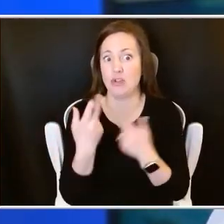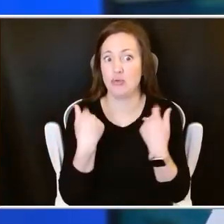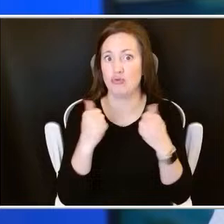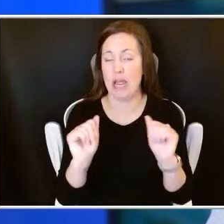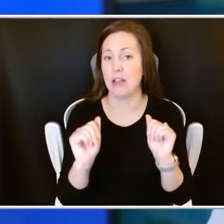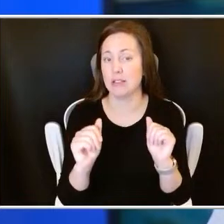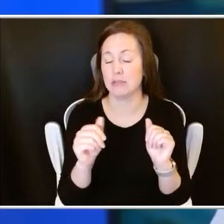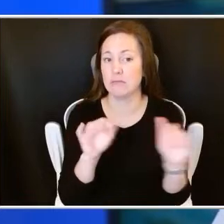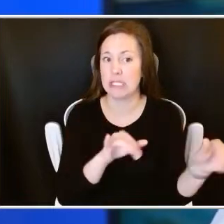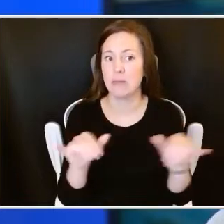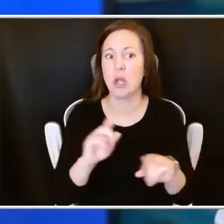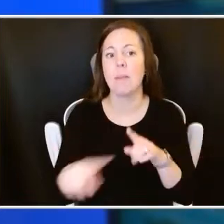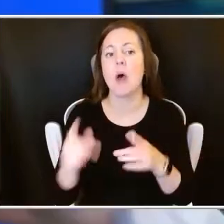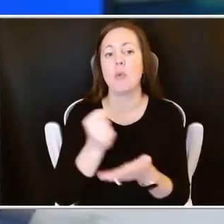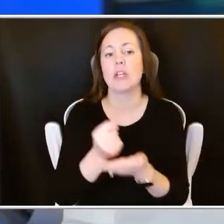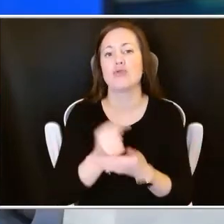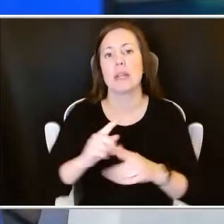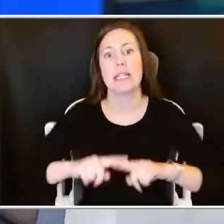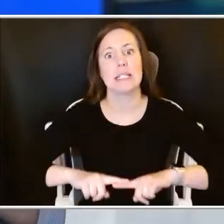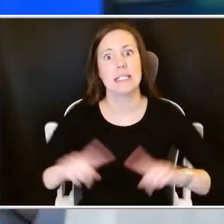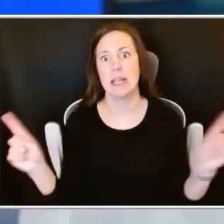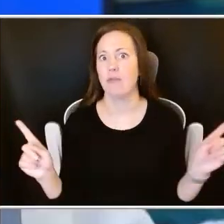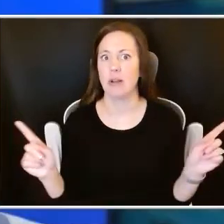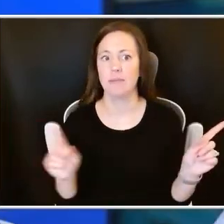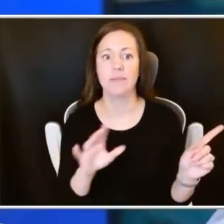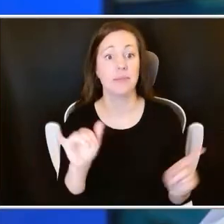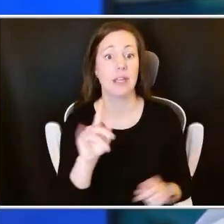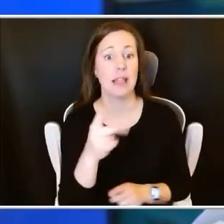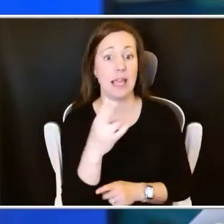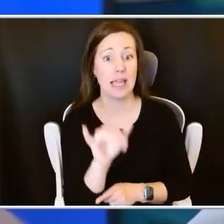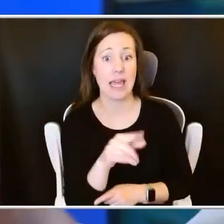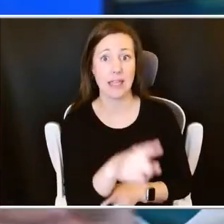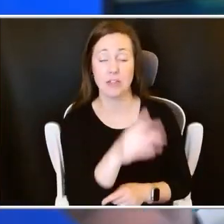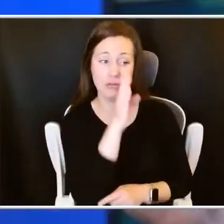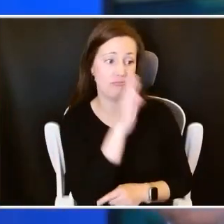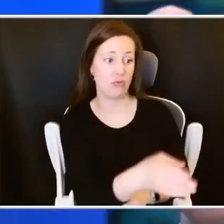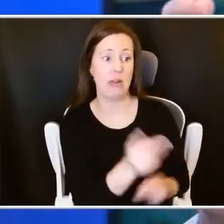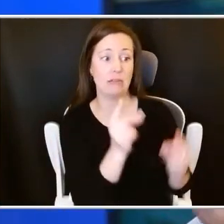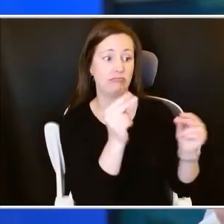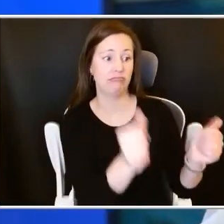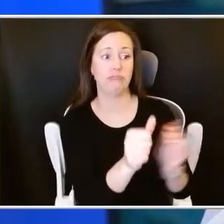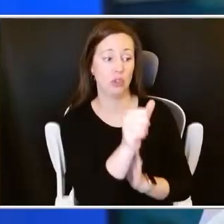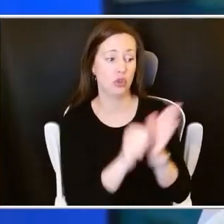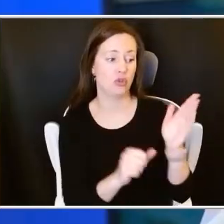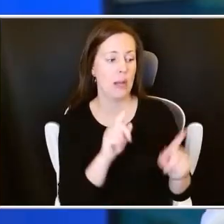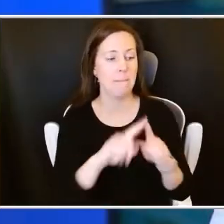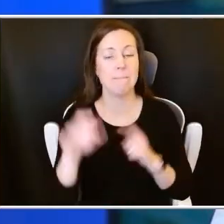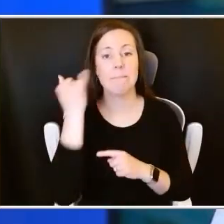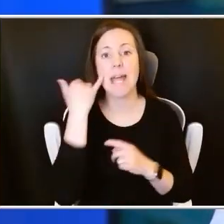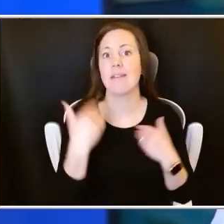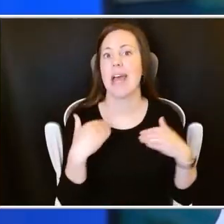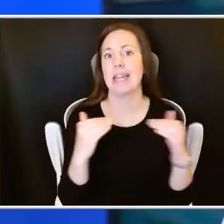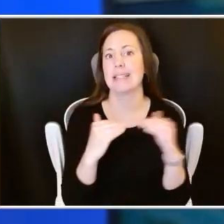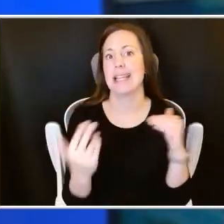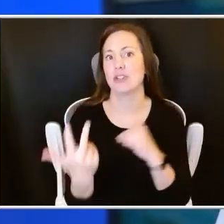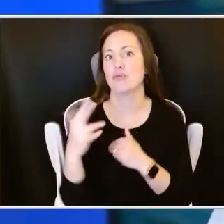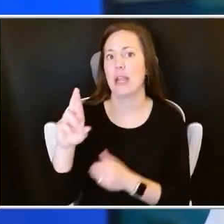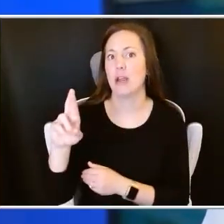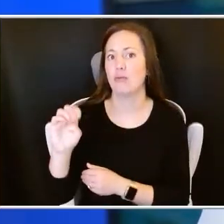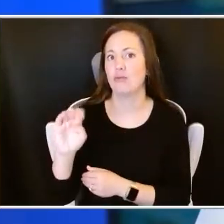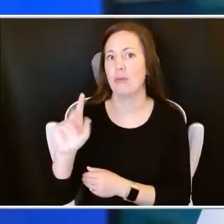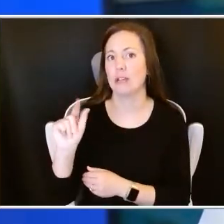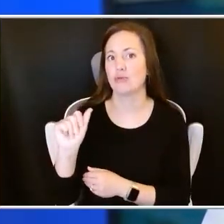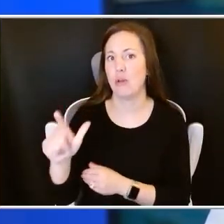them vastly different. Like in Kathy's case, straight to surgery. But if we would have had a stage 3 rectal cancer, we actually would have